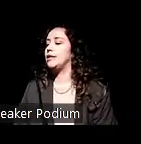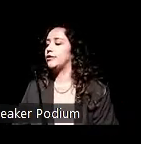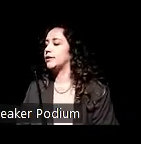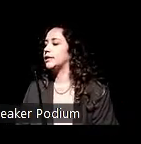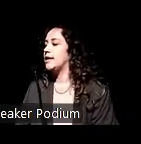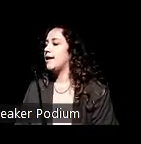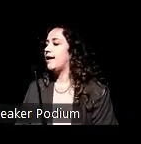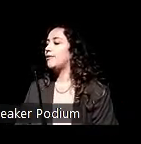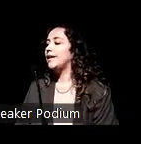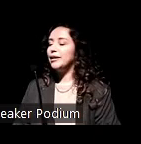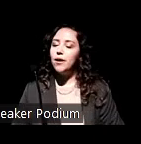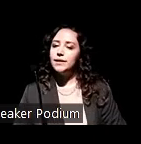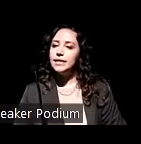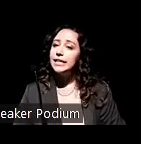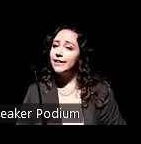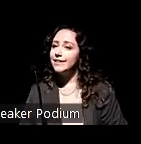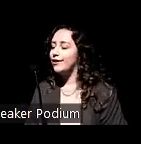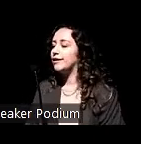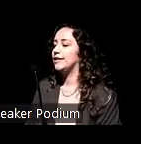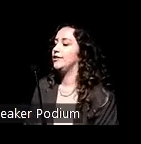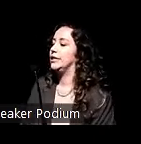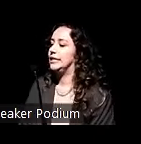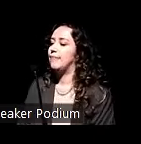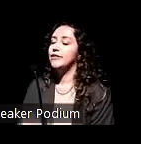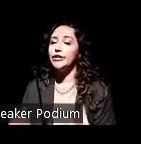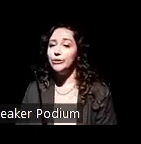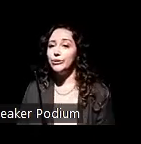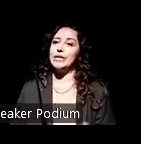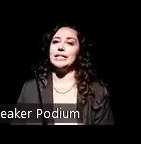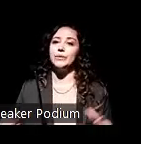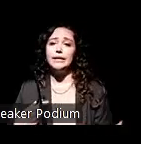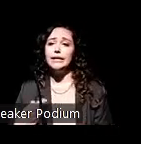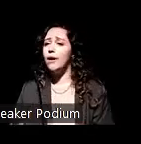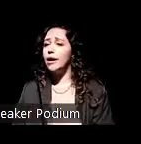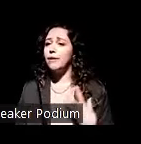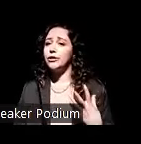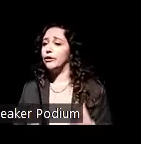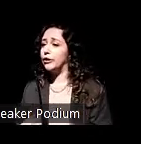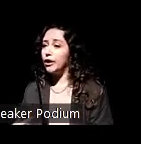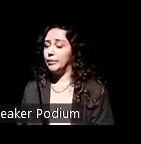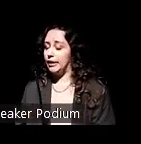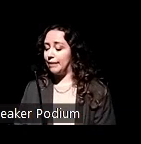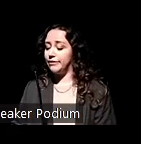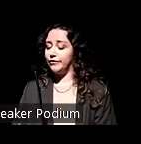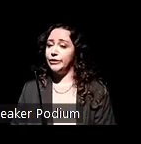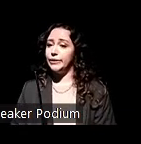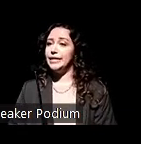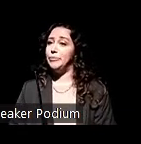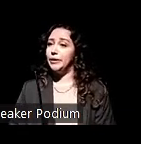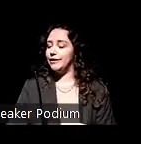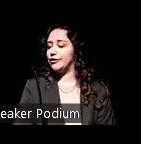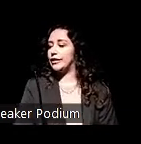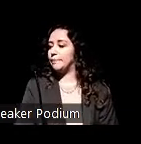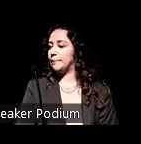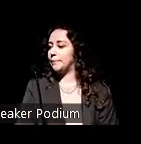sufficiency measures. A related policy here is the Los Angeles Adaptive Reuse Ordinance. We're hearing a lot about circular economy, adaptive reuse in the